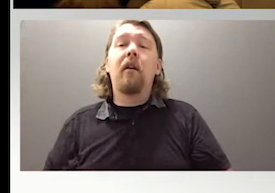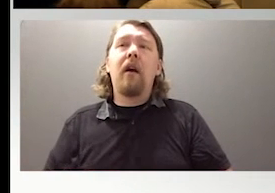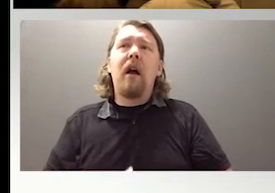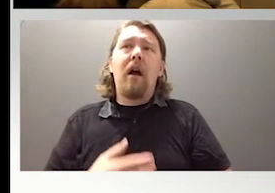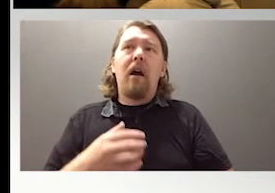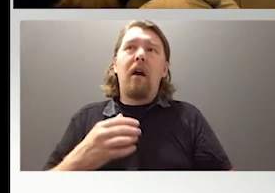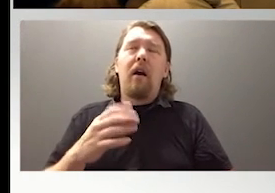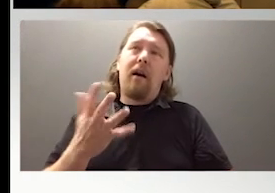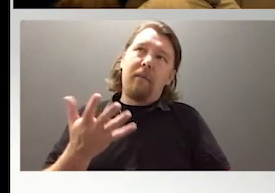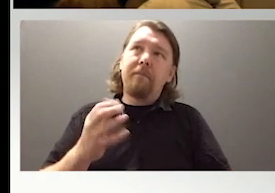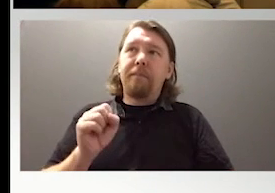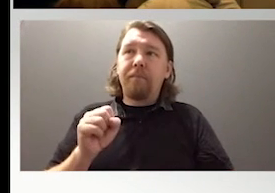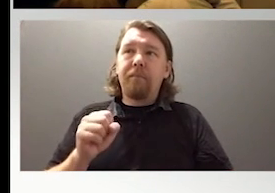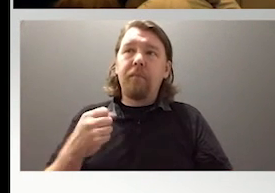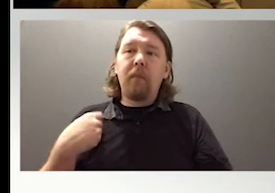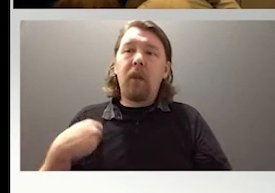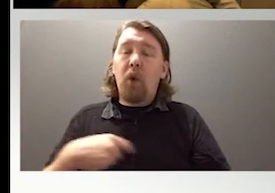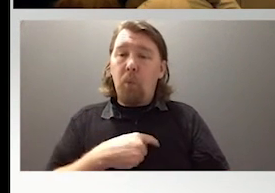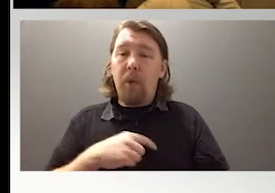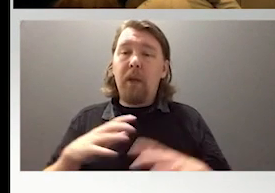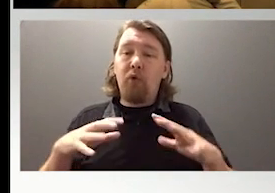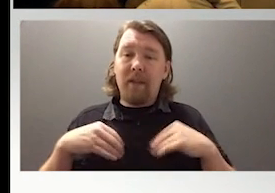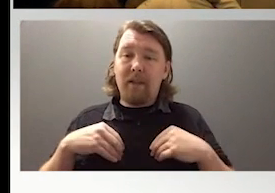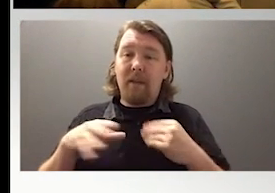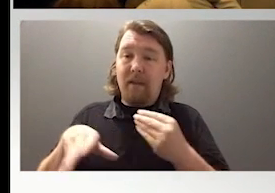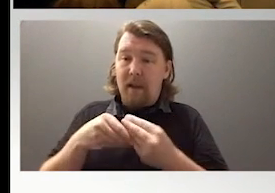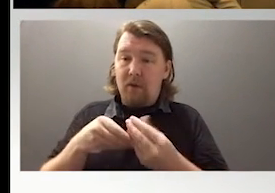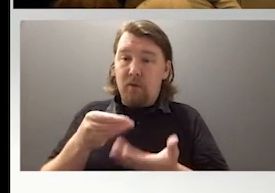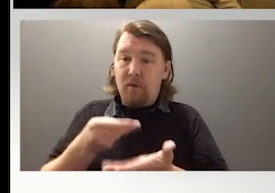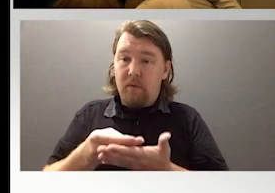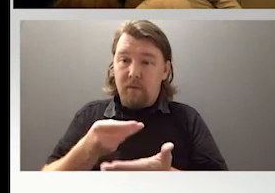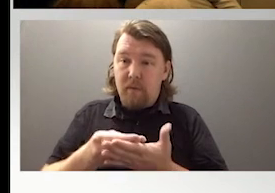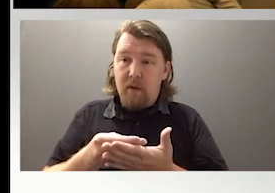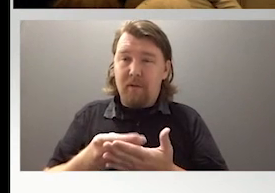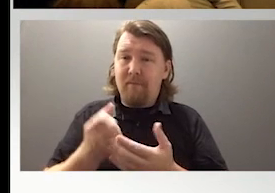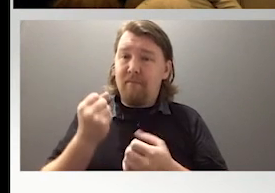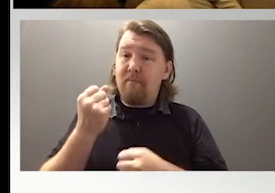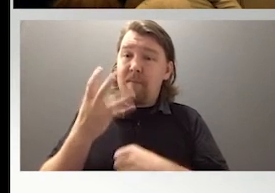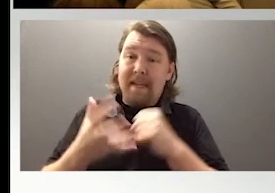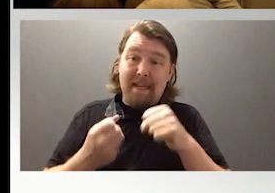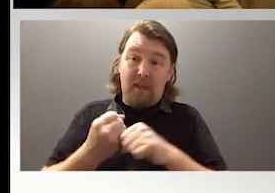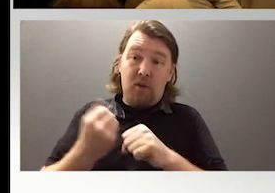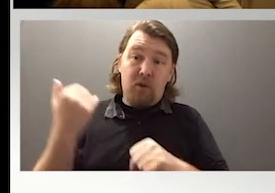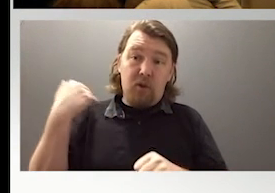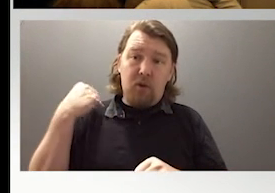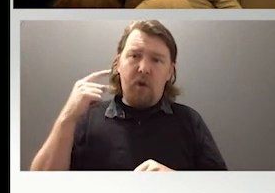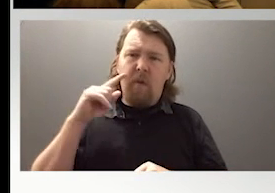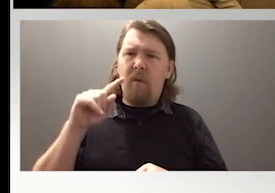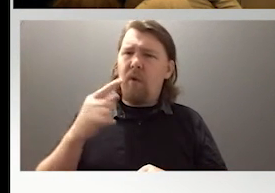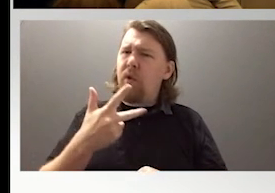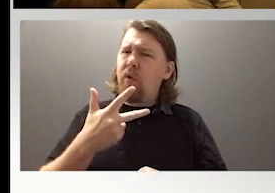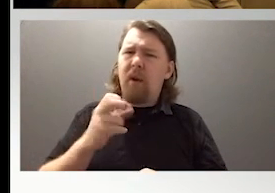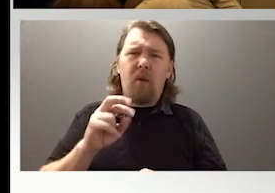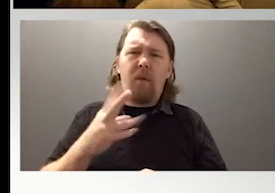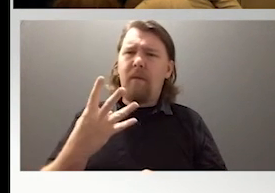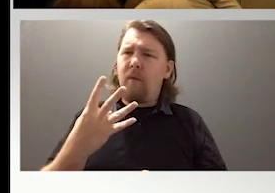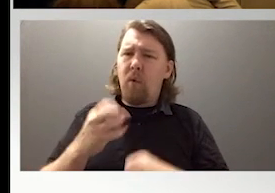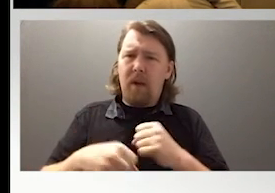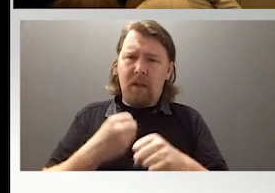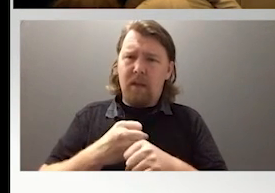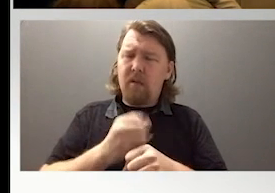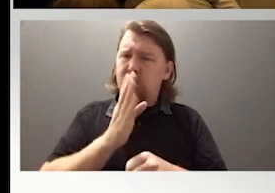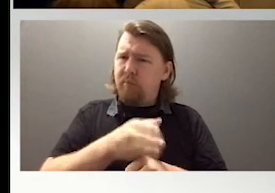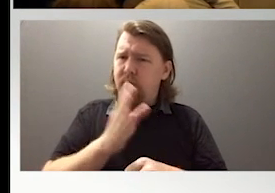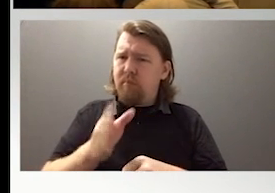So I don't know, yeah, we received additional funds years ago for like 3 or 4 years in a row. Then